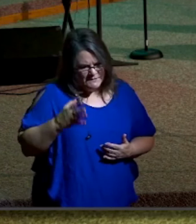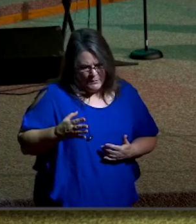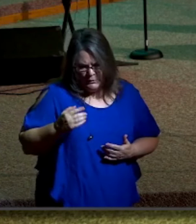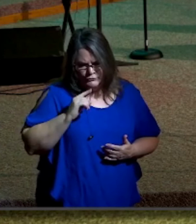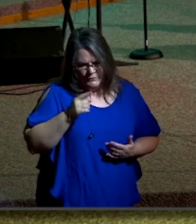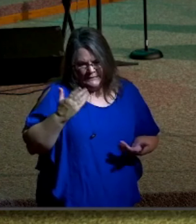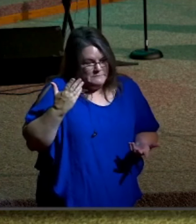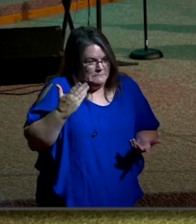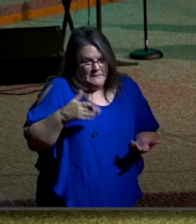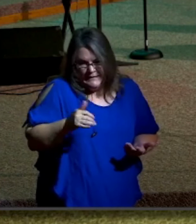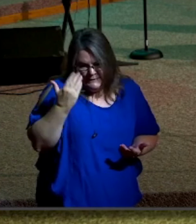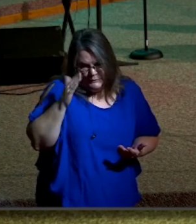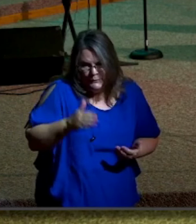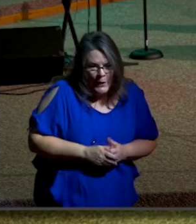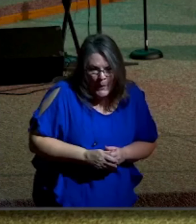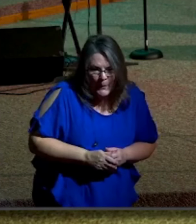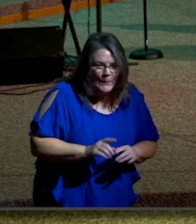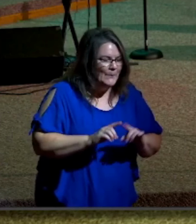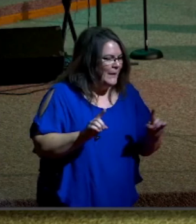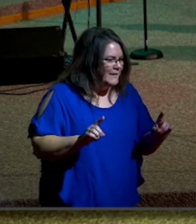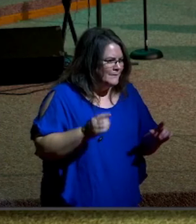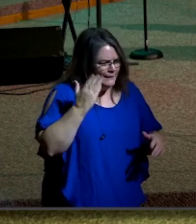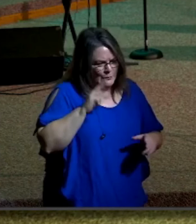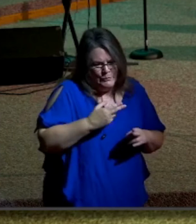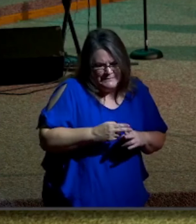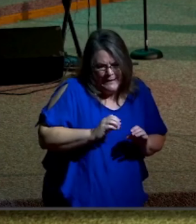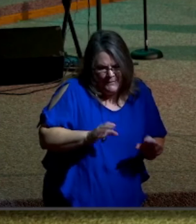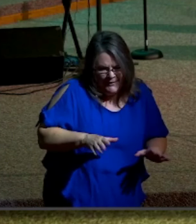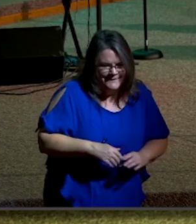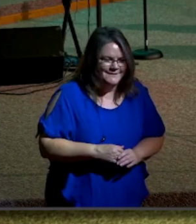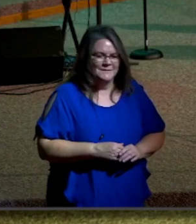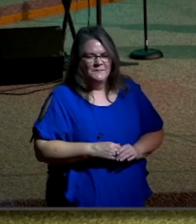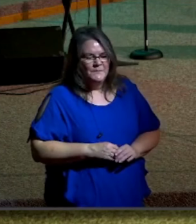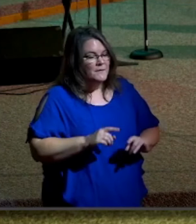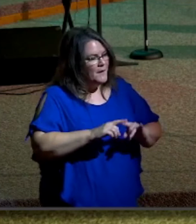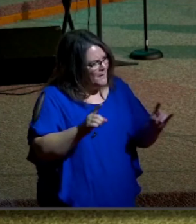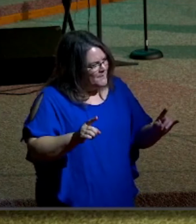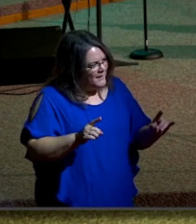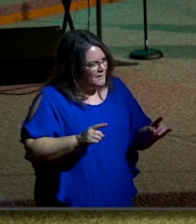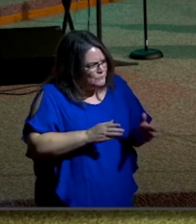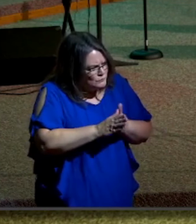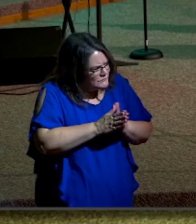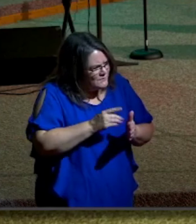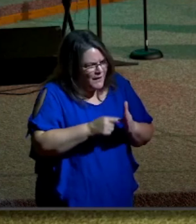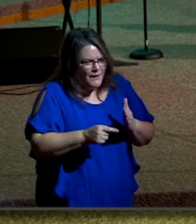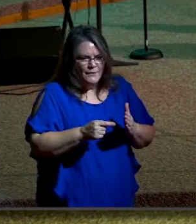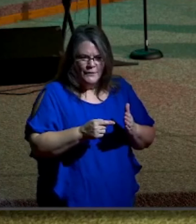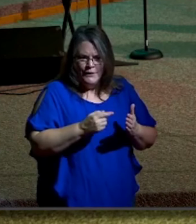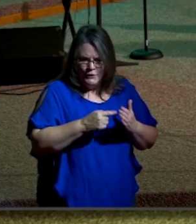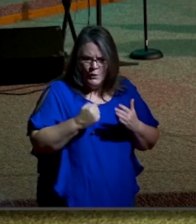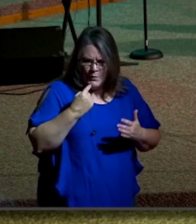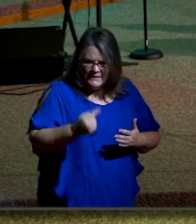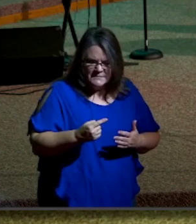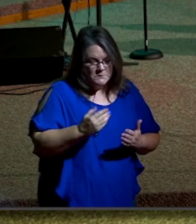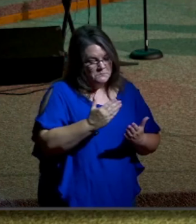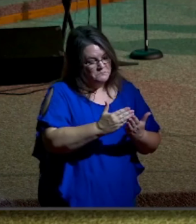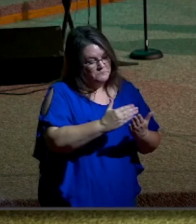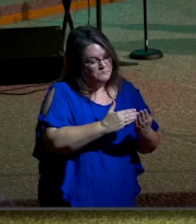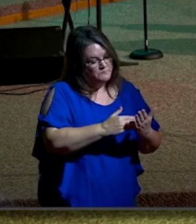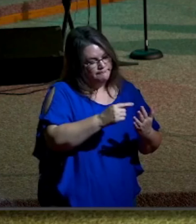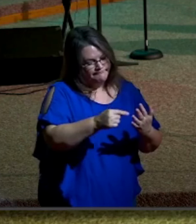Still don't know his name or anything. But I was inspired by what he said, so I made a list of things.